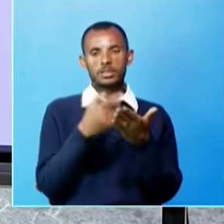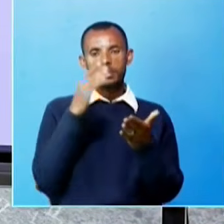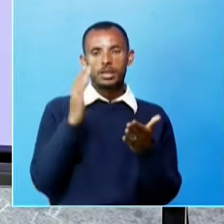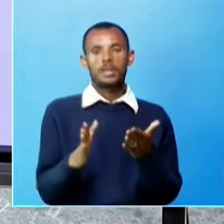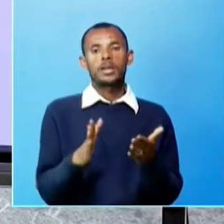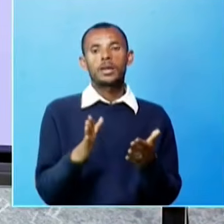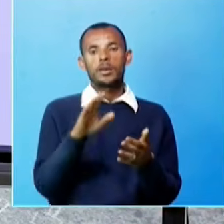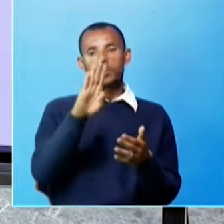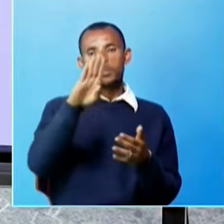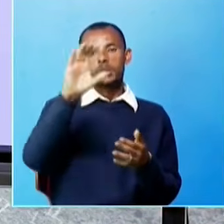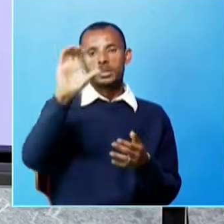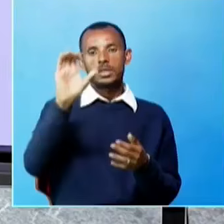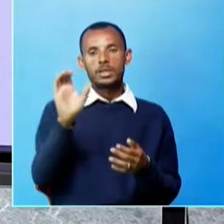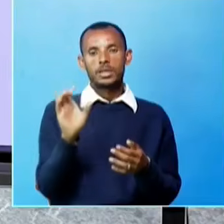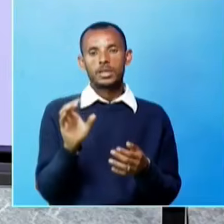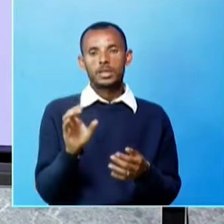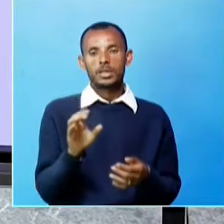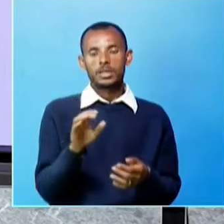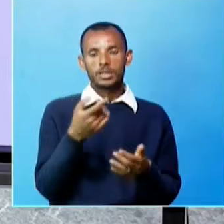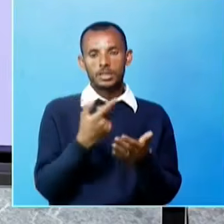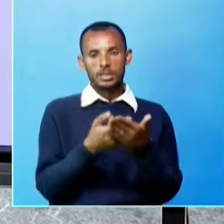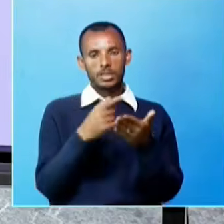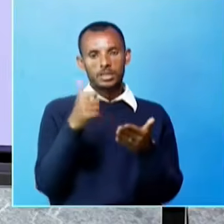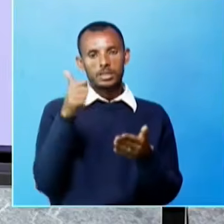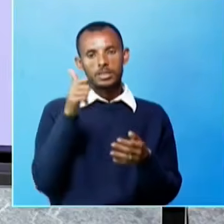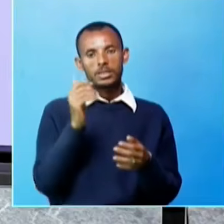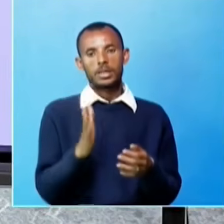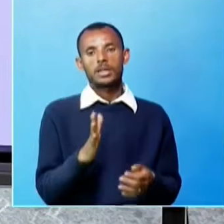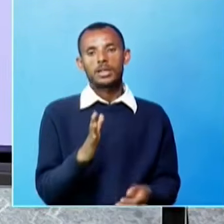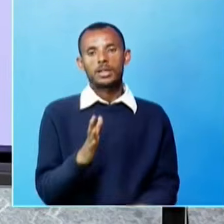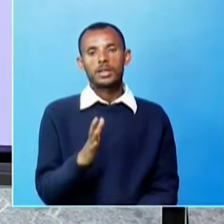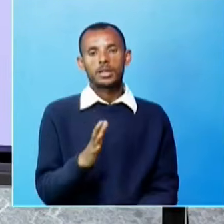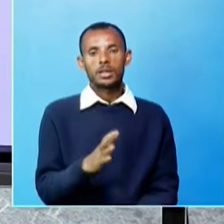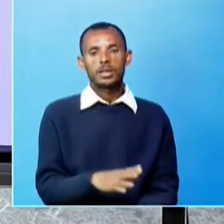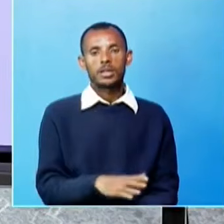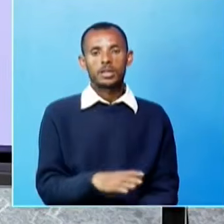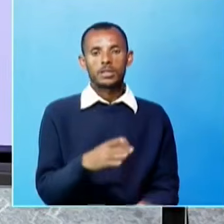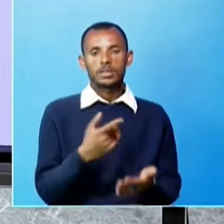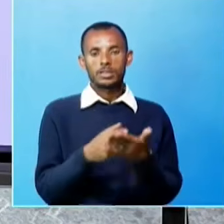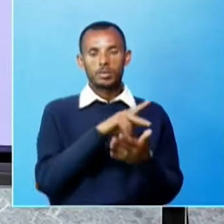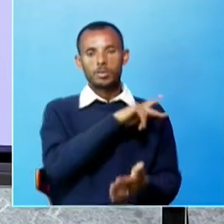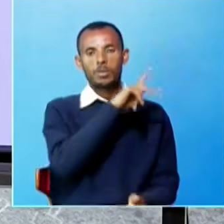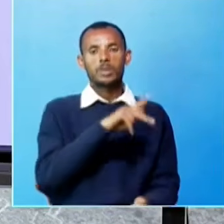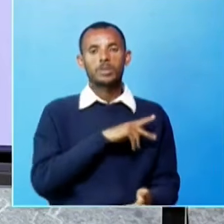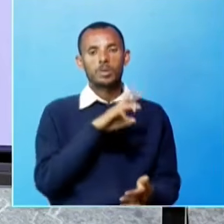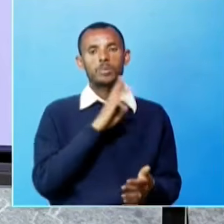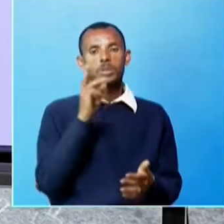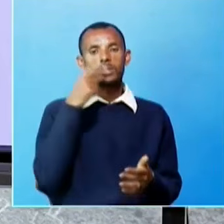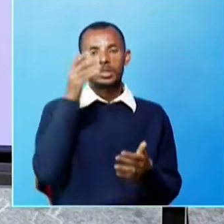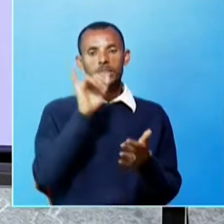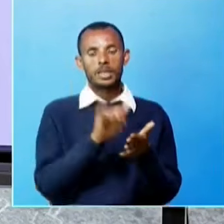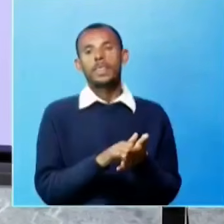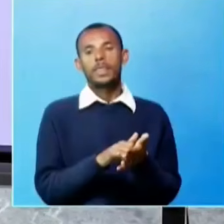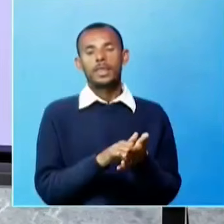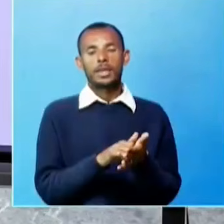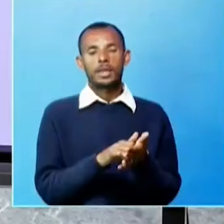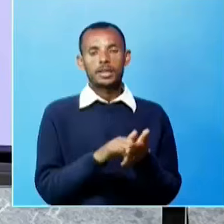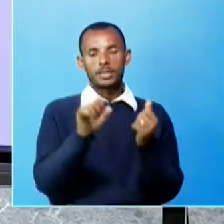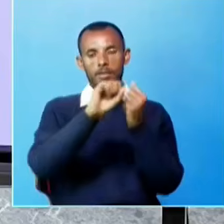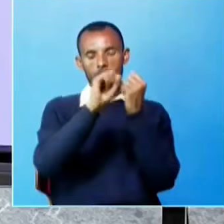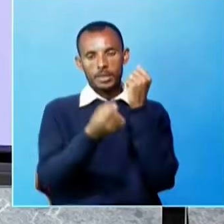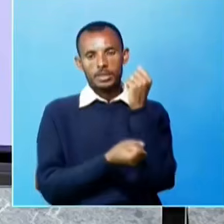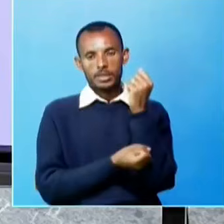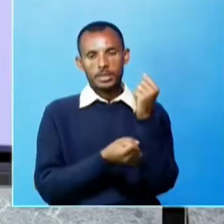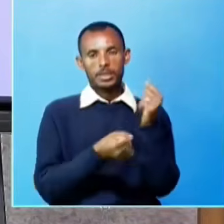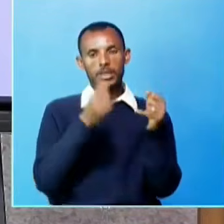plus BC, which is this one. By the way, in the property, we said that the base edges